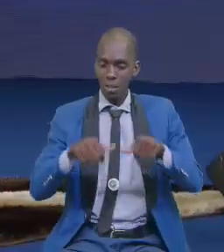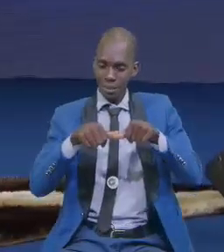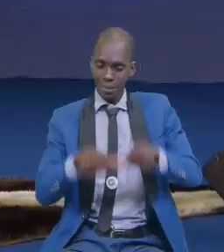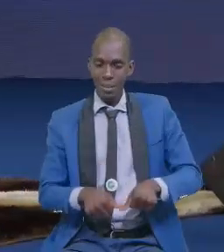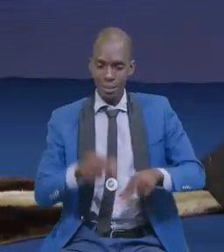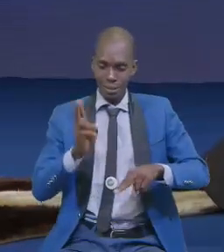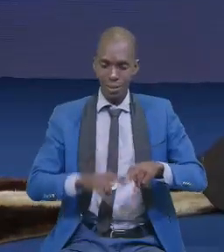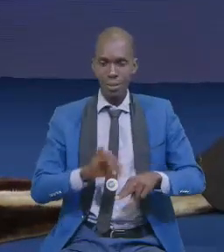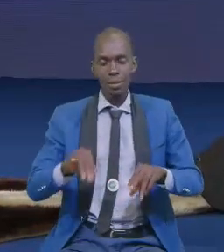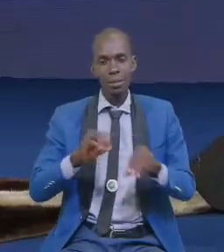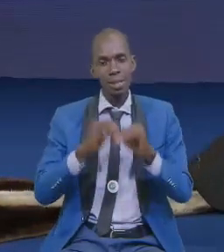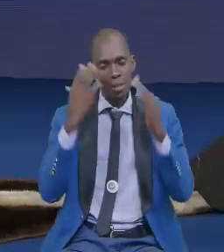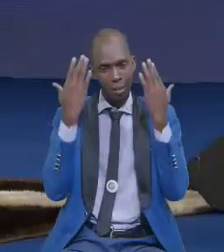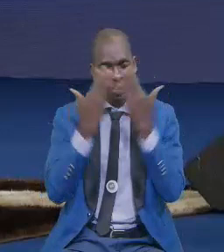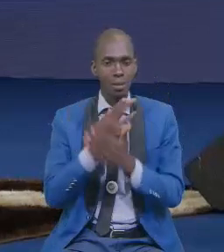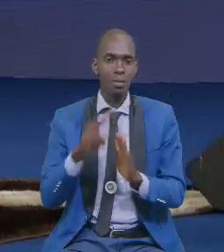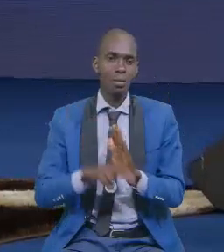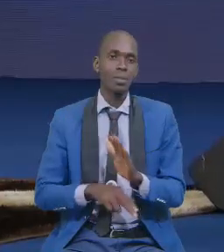darkness.